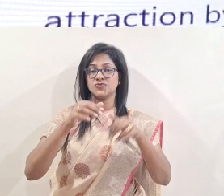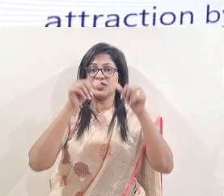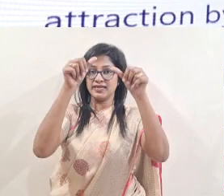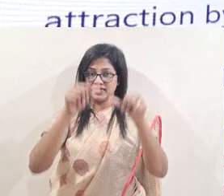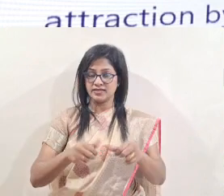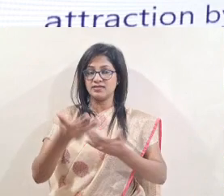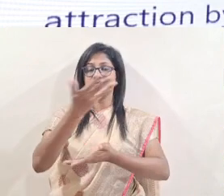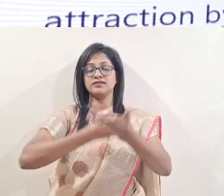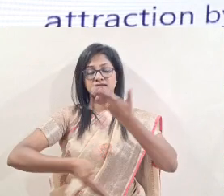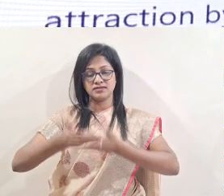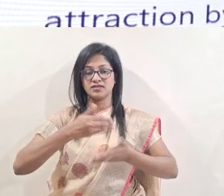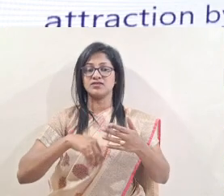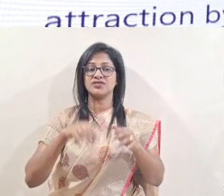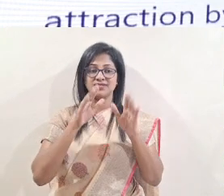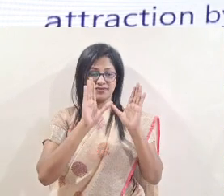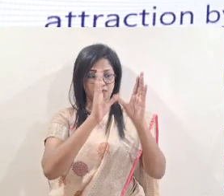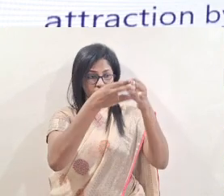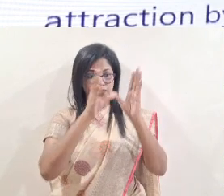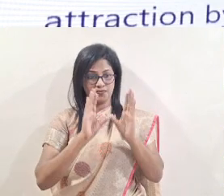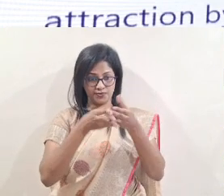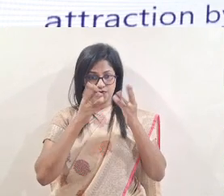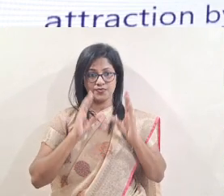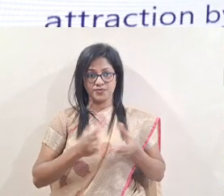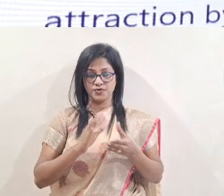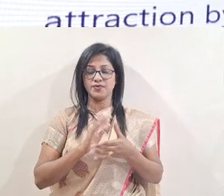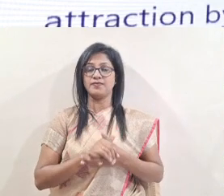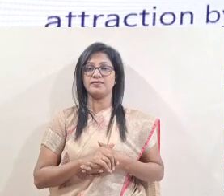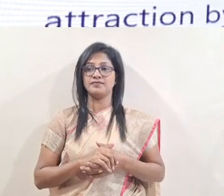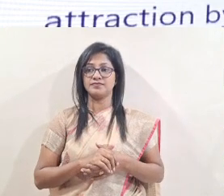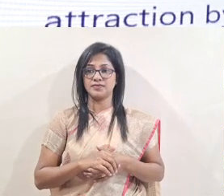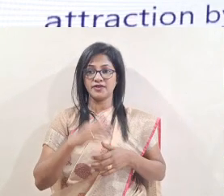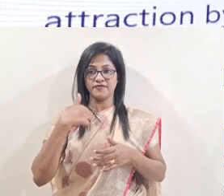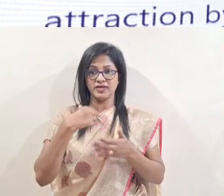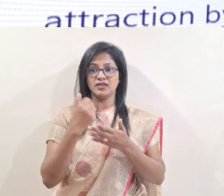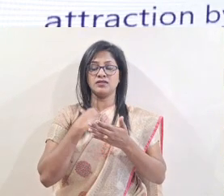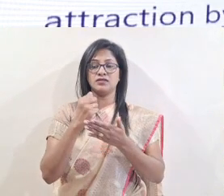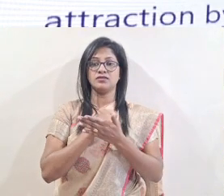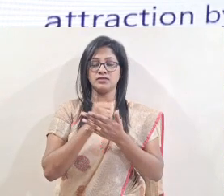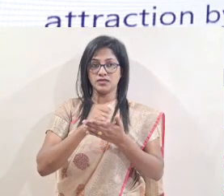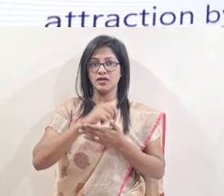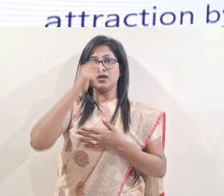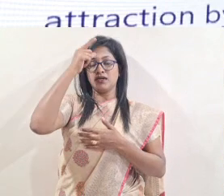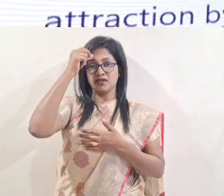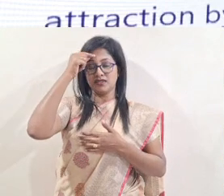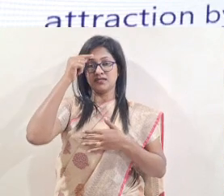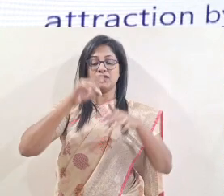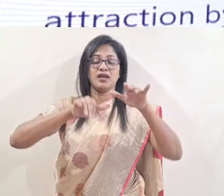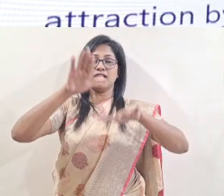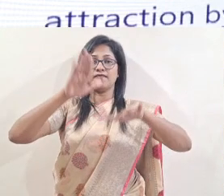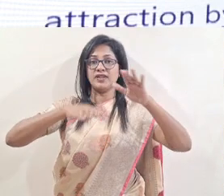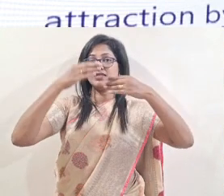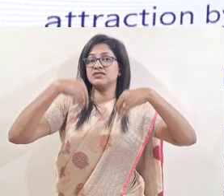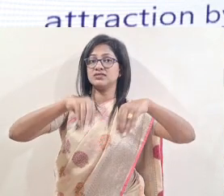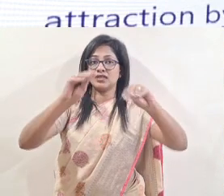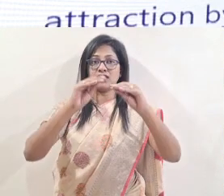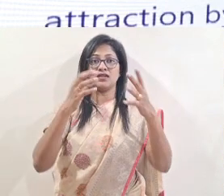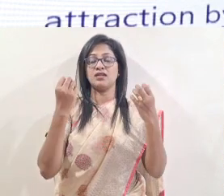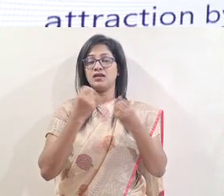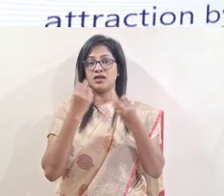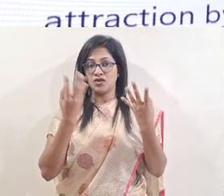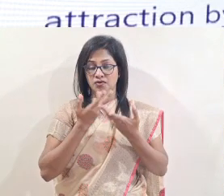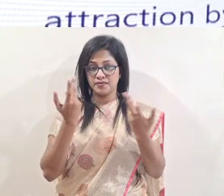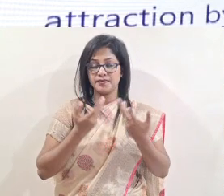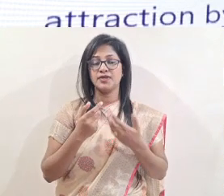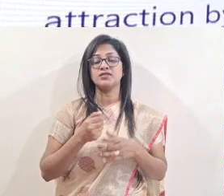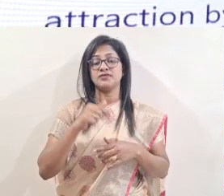each category we can see we have tried to understand what is the average sale of these areas. We have found that higher